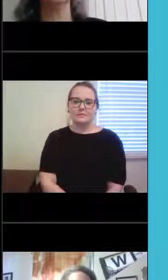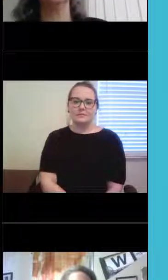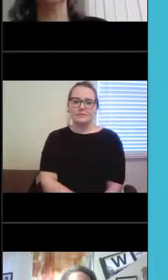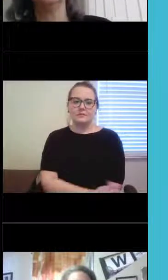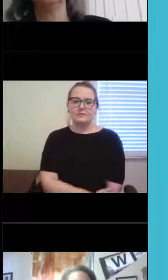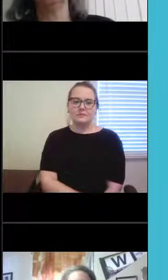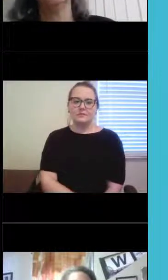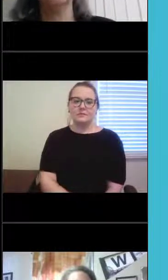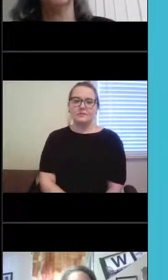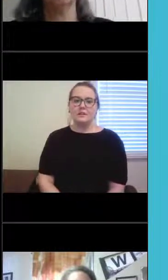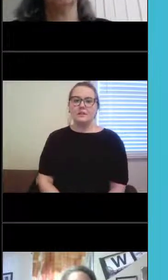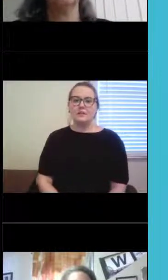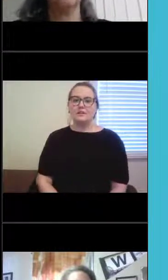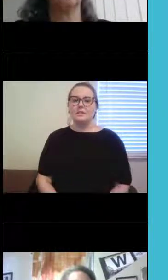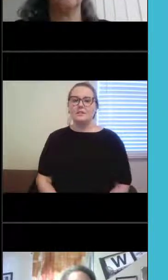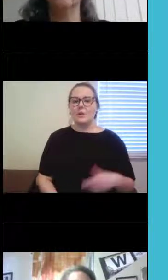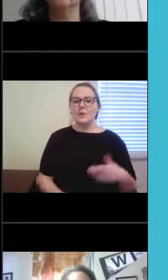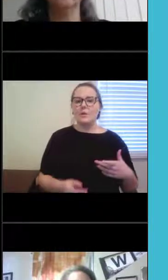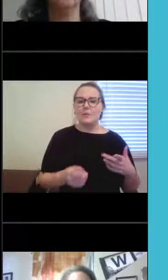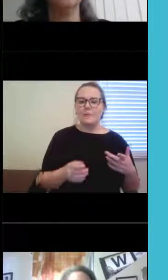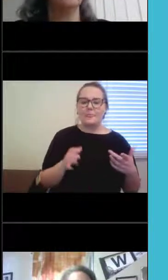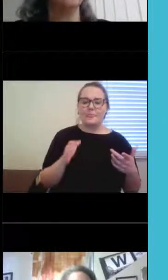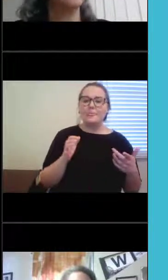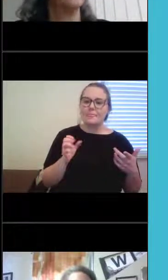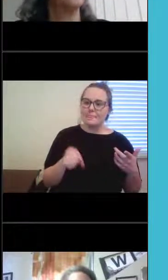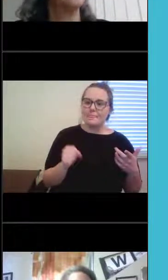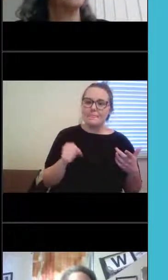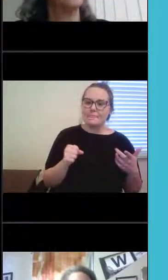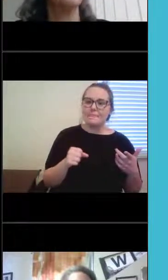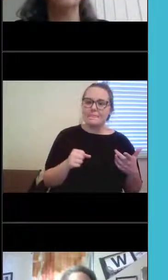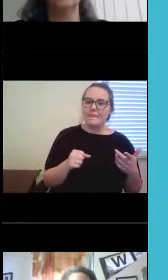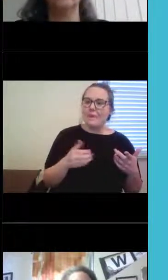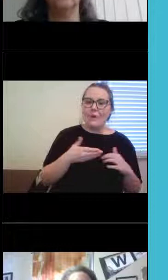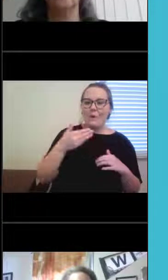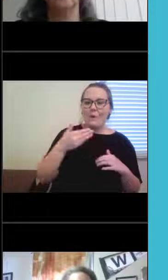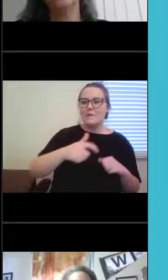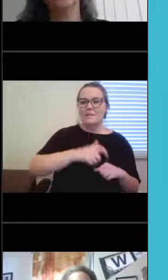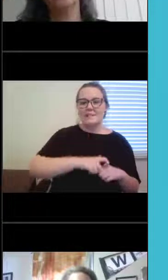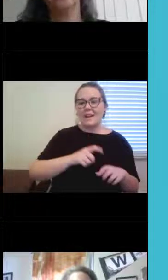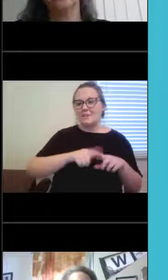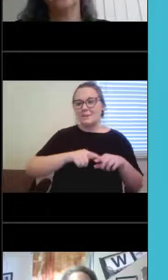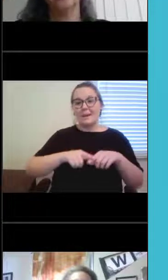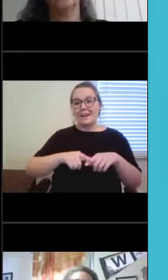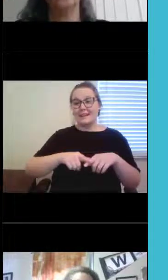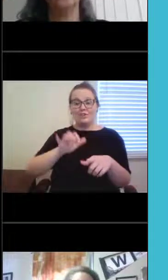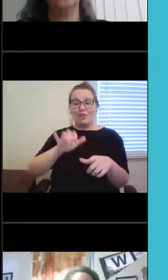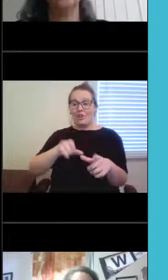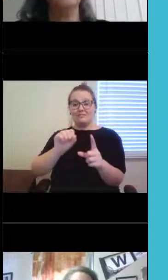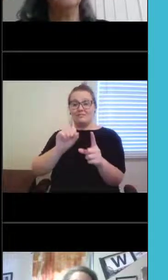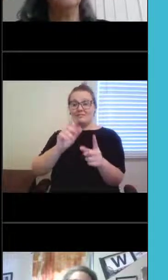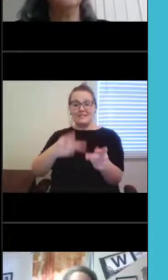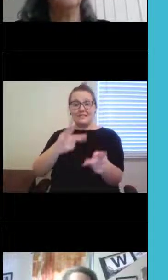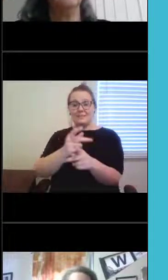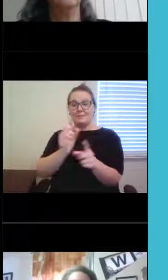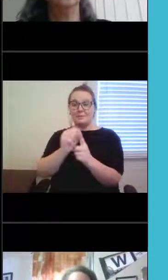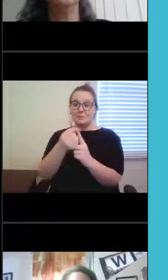not self-labeling, just that right, it evolves over time, and it depends on the nature of the experience and response from other